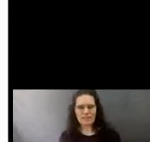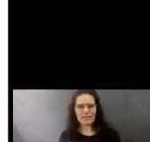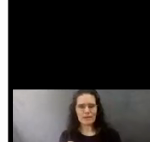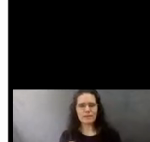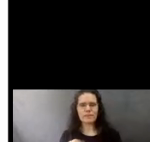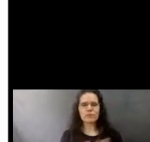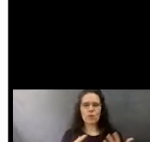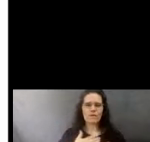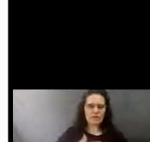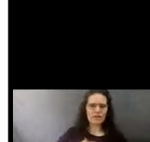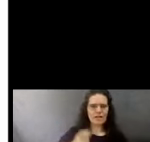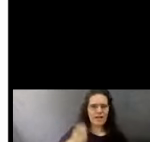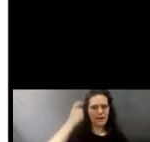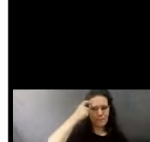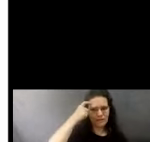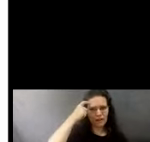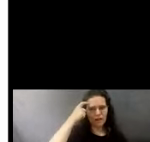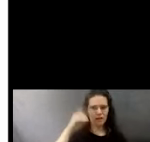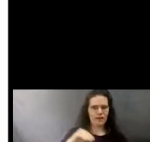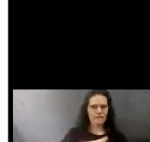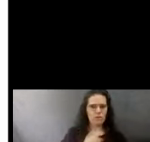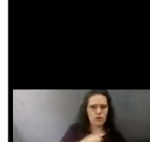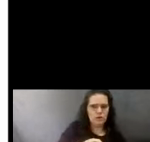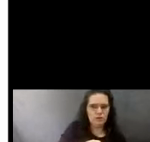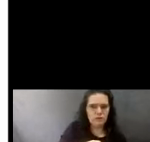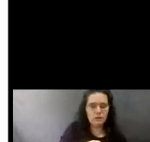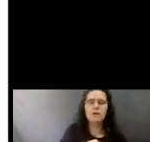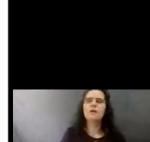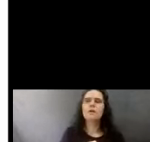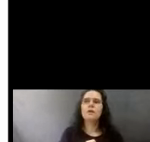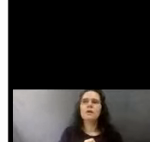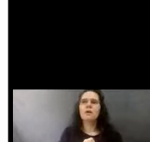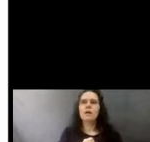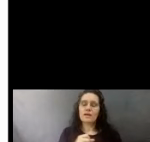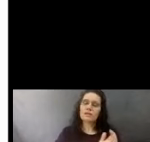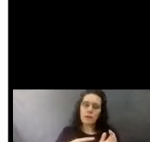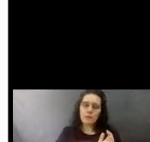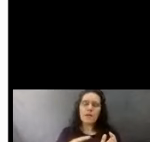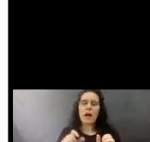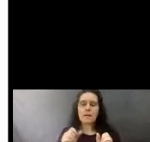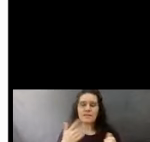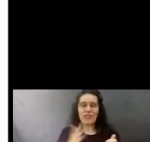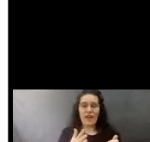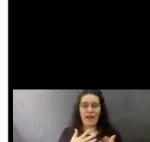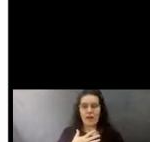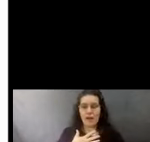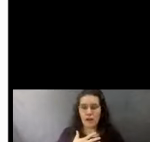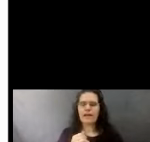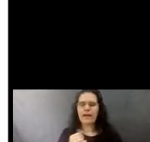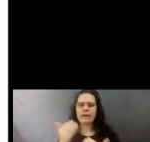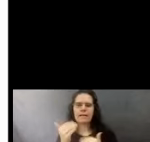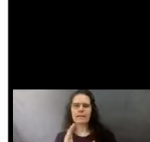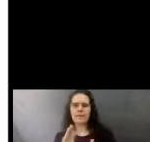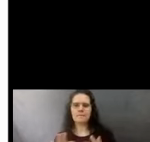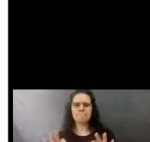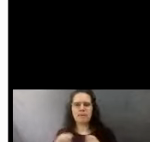Rachel were talking about. And that in some cases it can substantially limit a major life activity. But just like all of